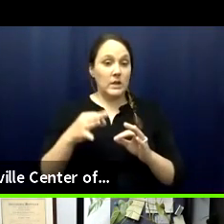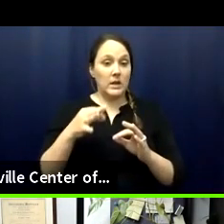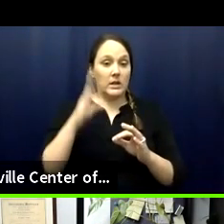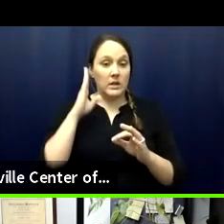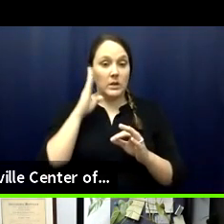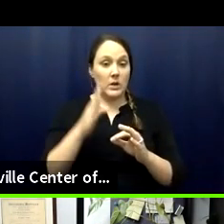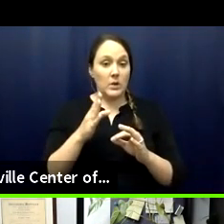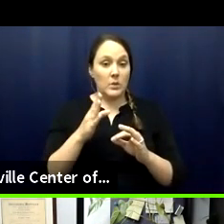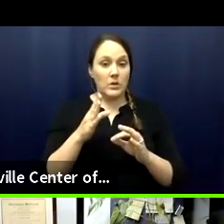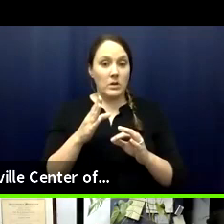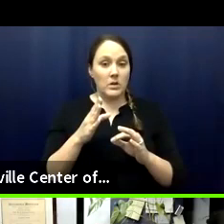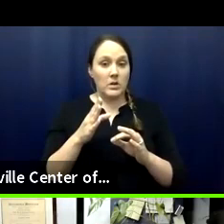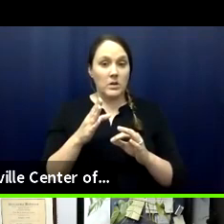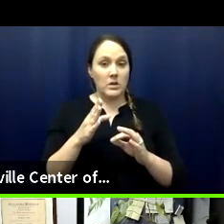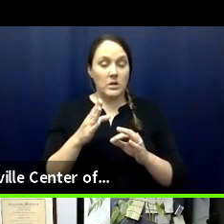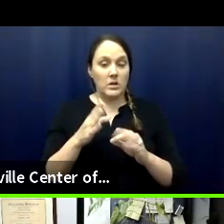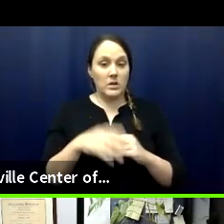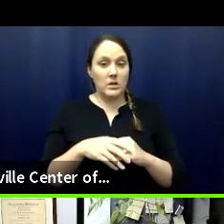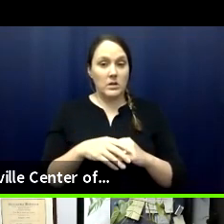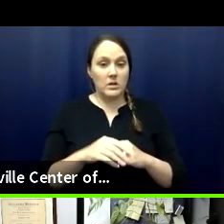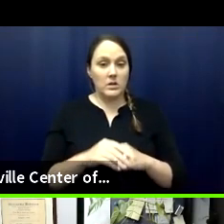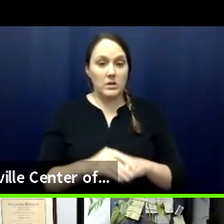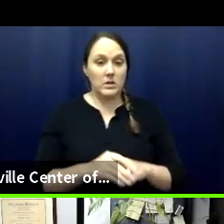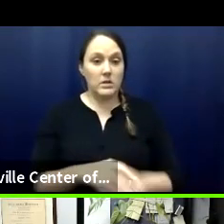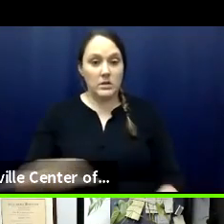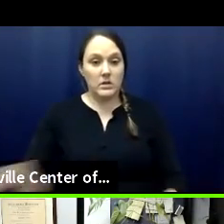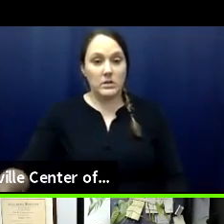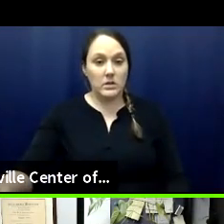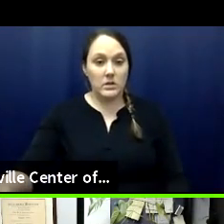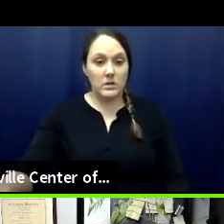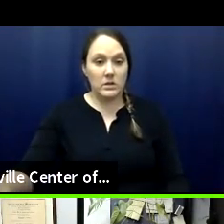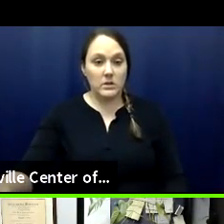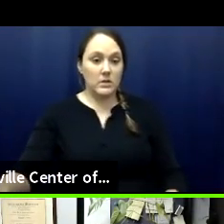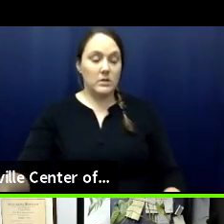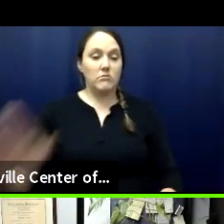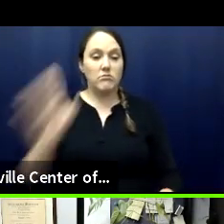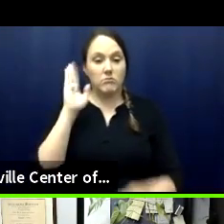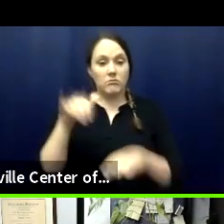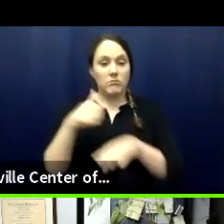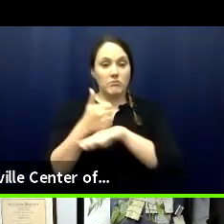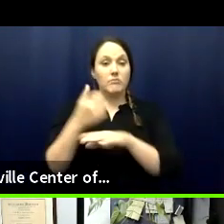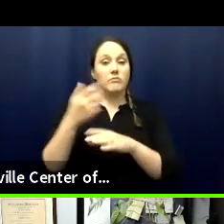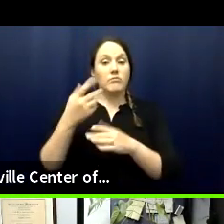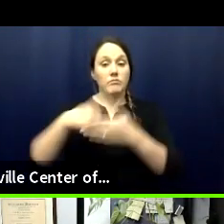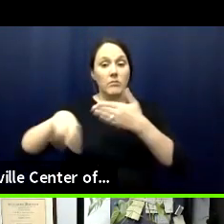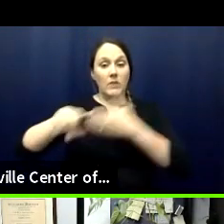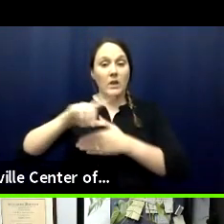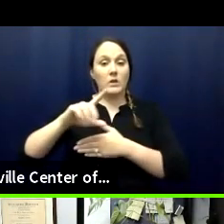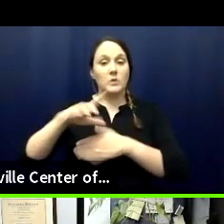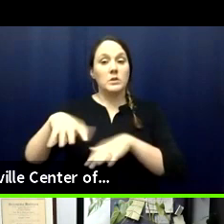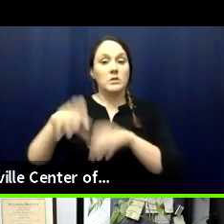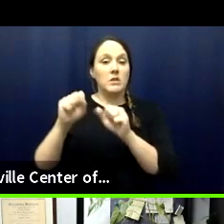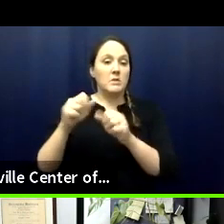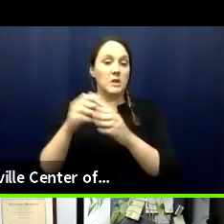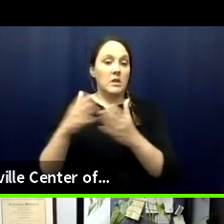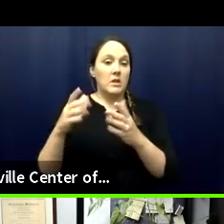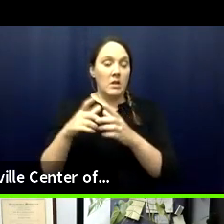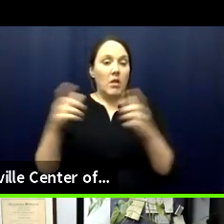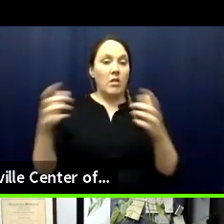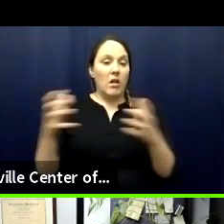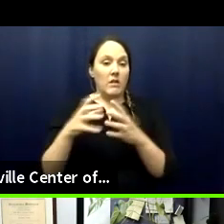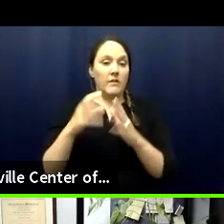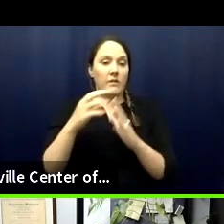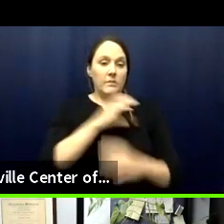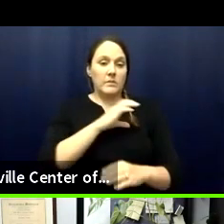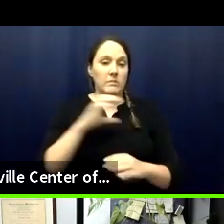time tonight, but might be ready next week. They're basically an adoption of a large number of the county commission